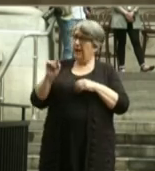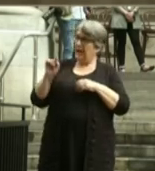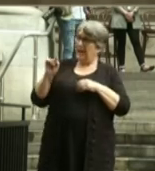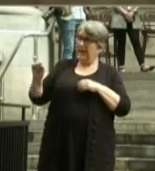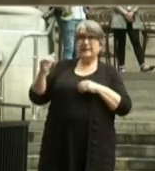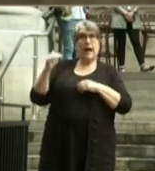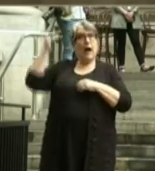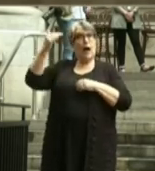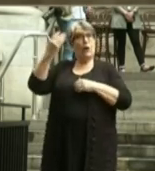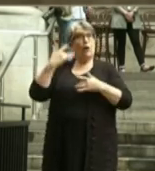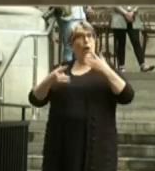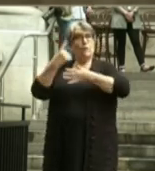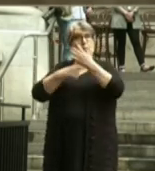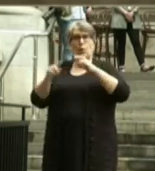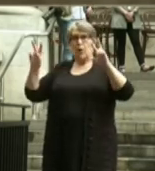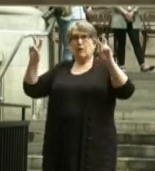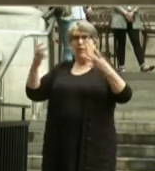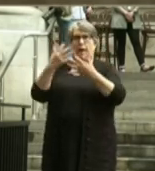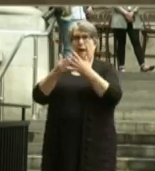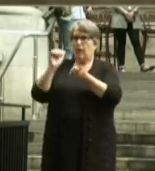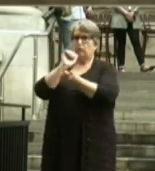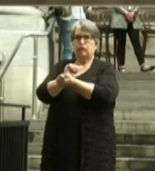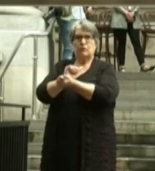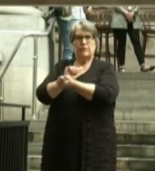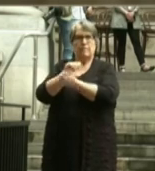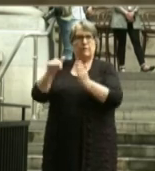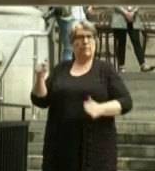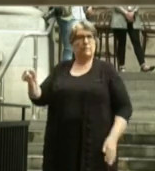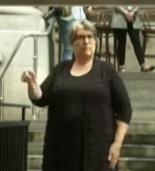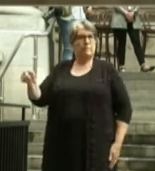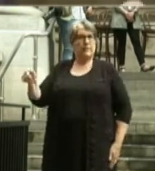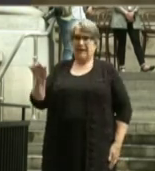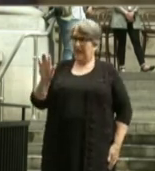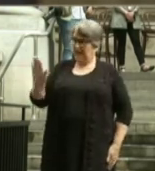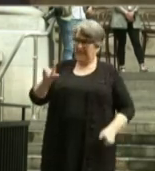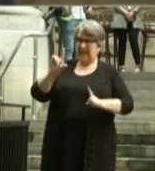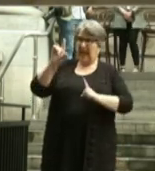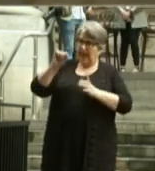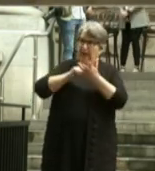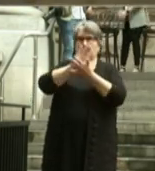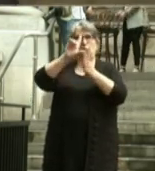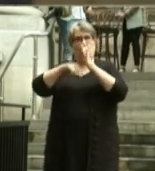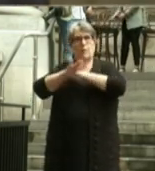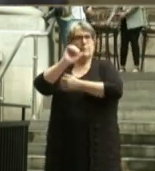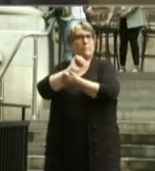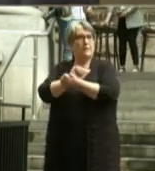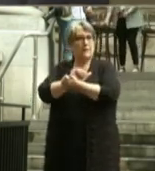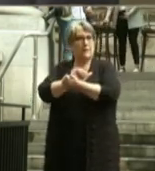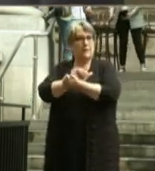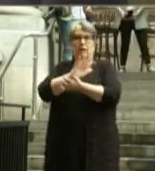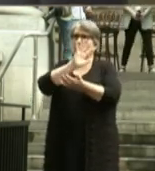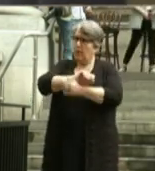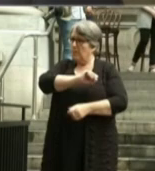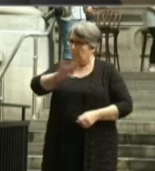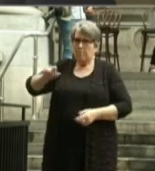And his adult life story was defined by imprisonment. It was his 11th occasion that he was back in